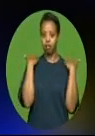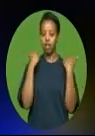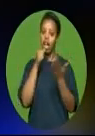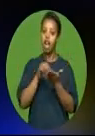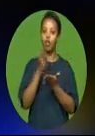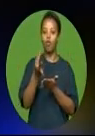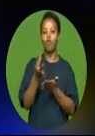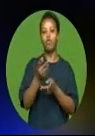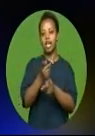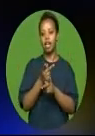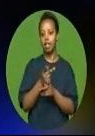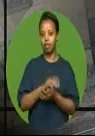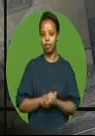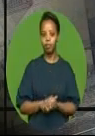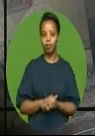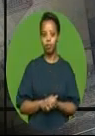of credit.